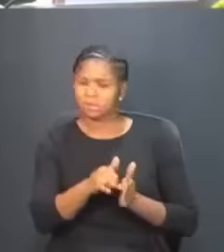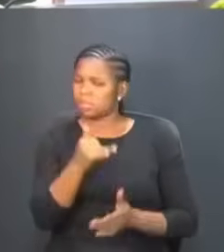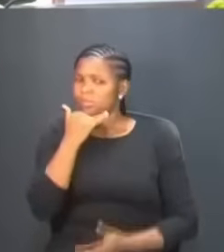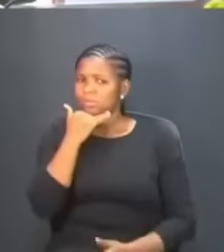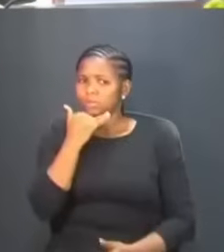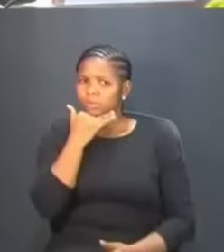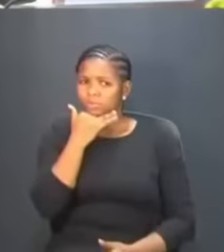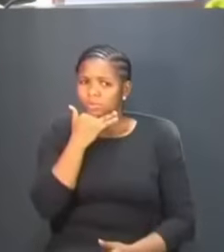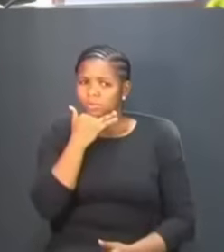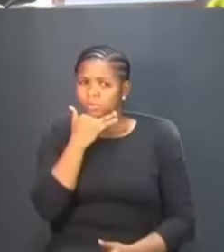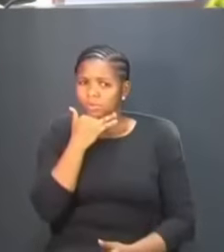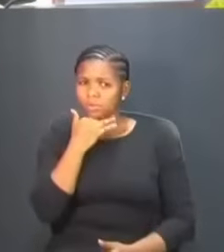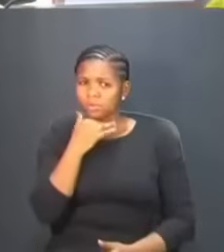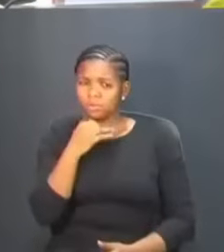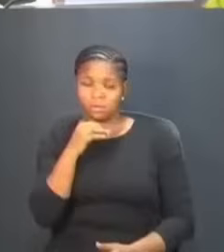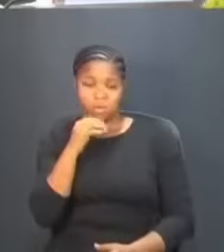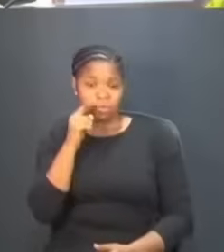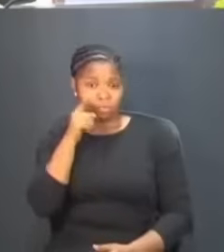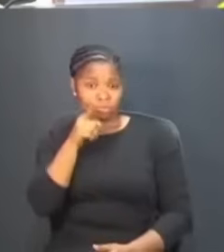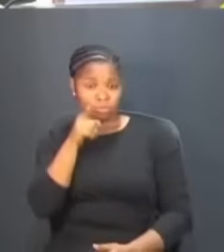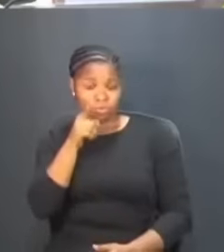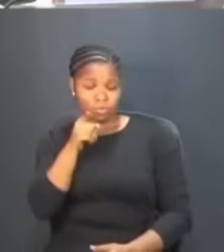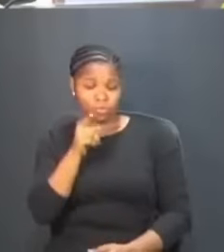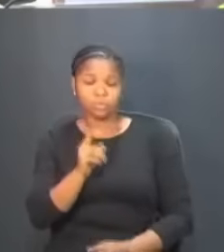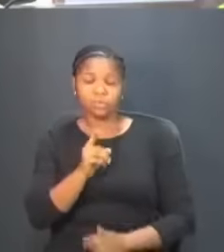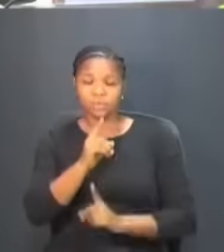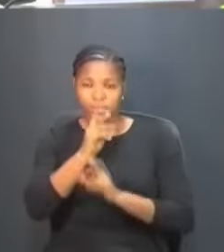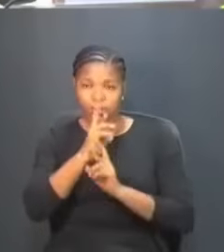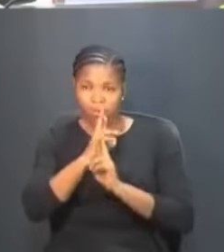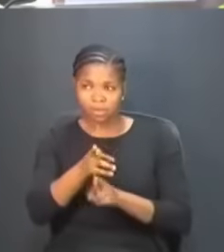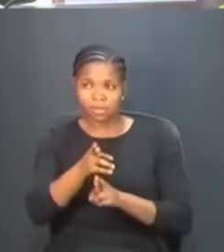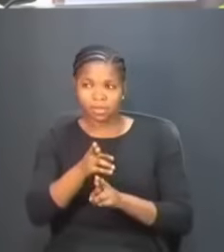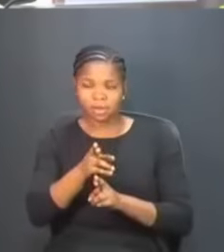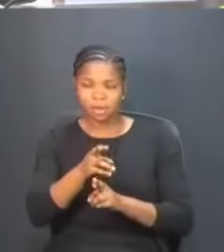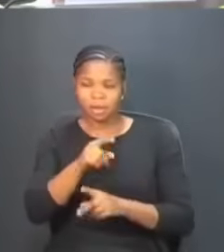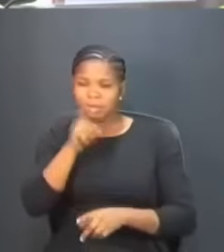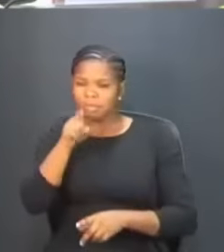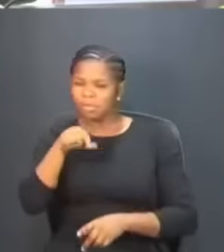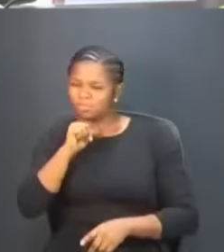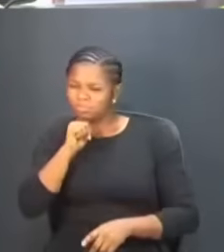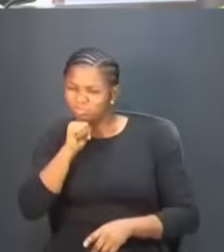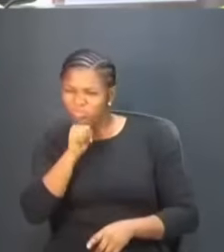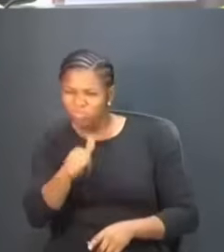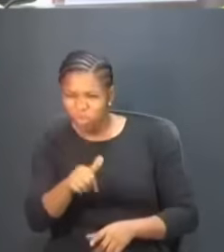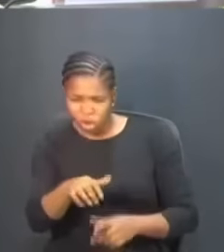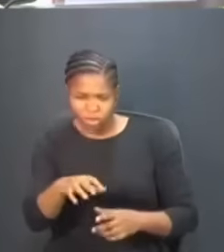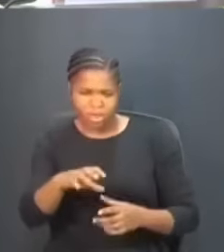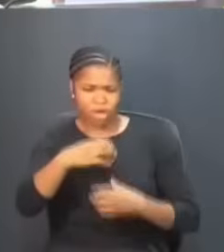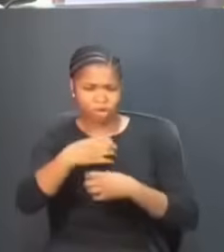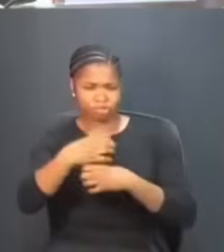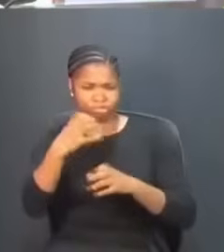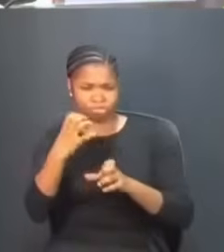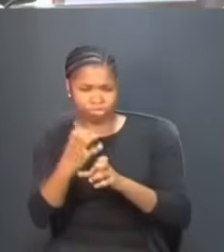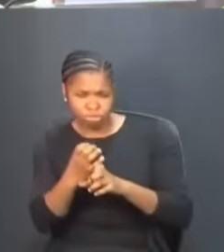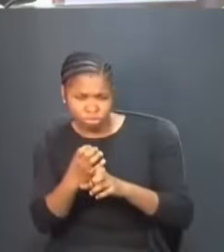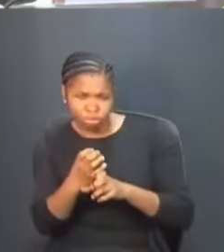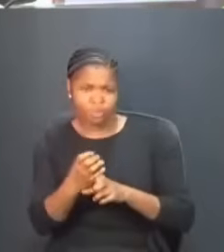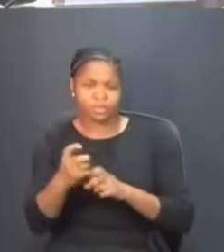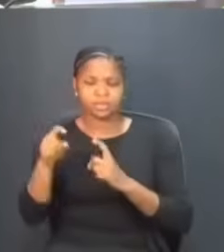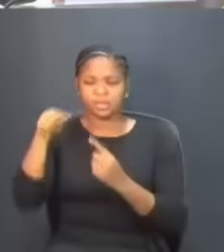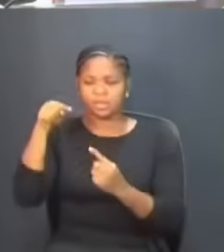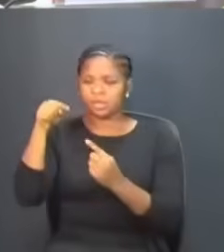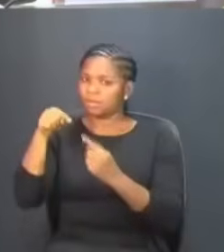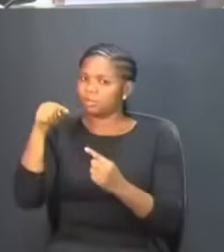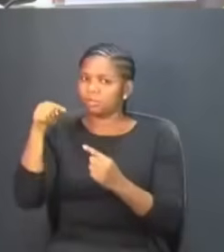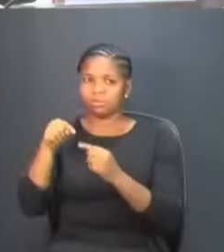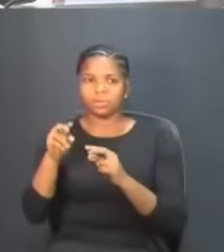his answer must not generate debate. His answer must not generate debate. So with respect to you, Minister,